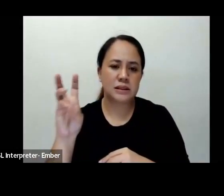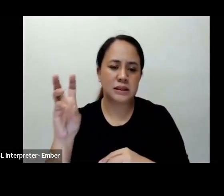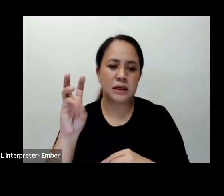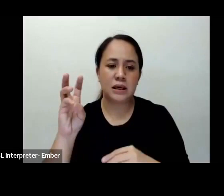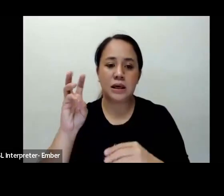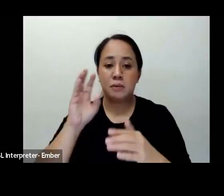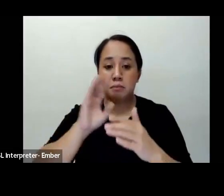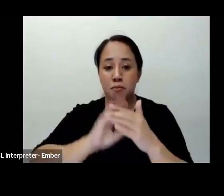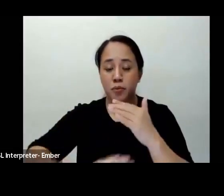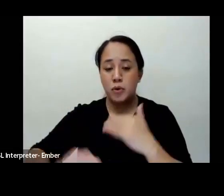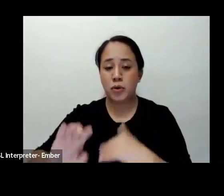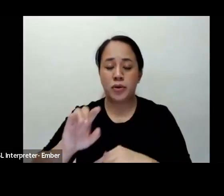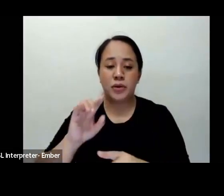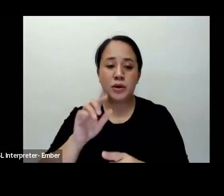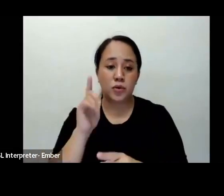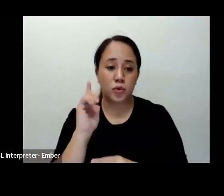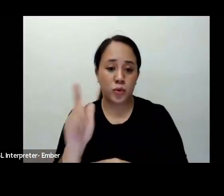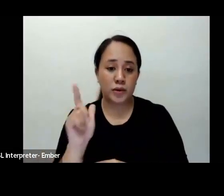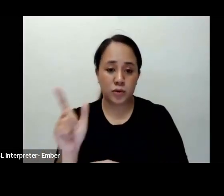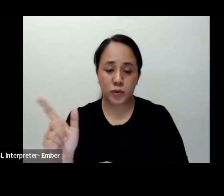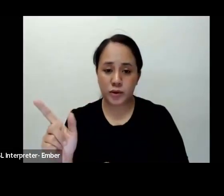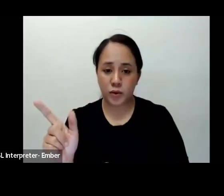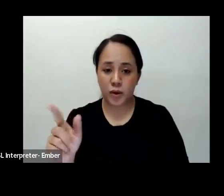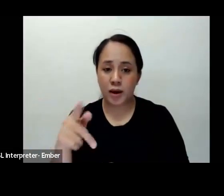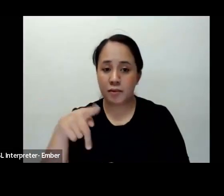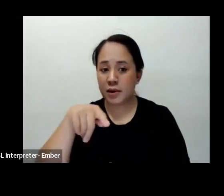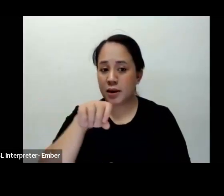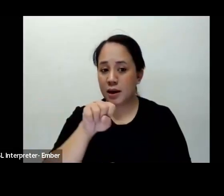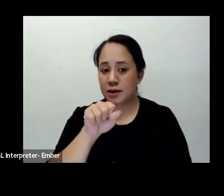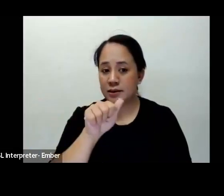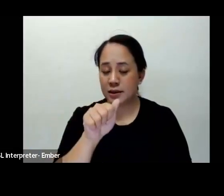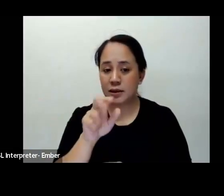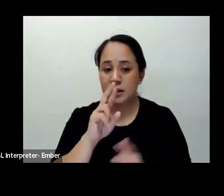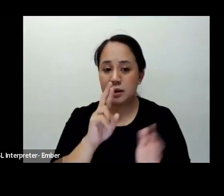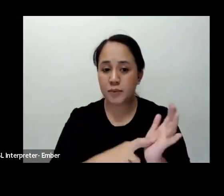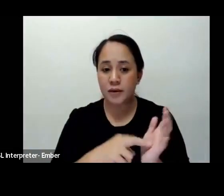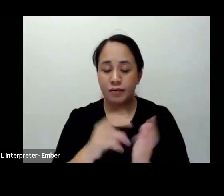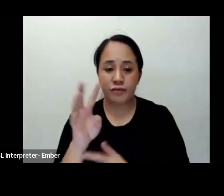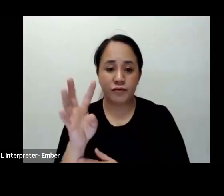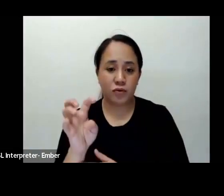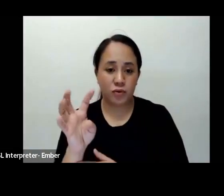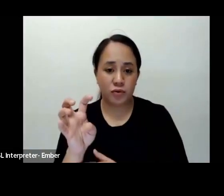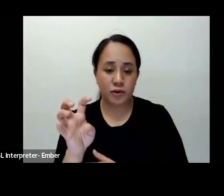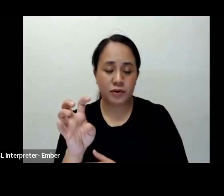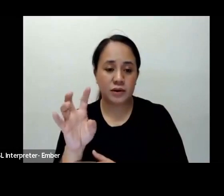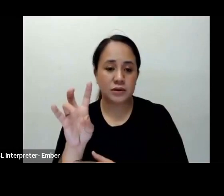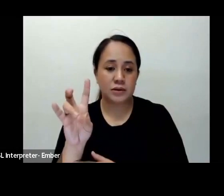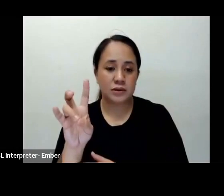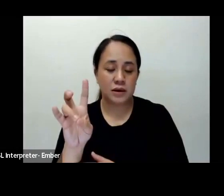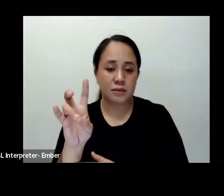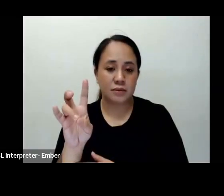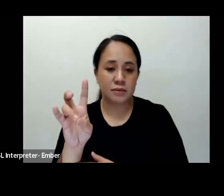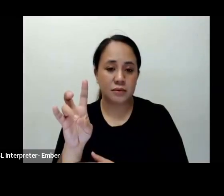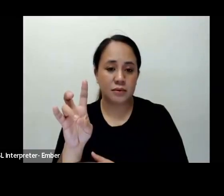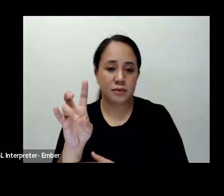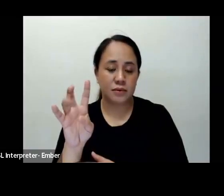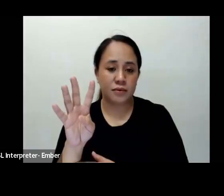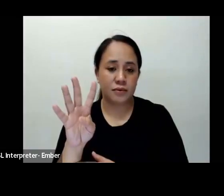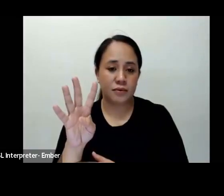in 2021. PSA is now reporting 407,000 or